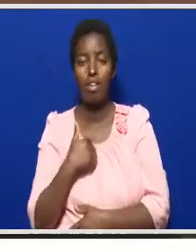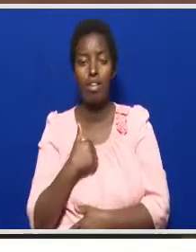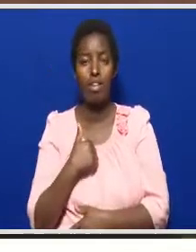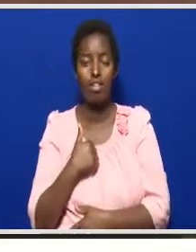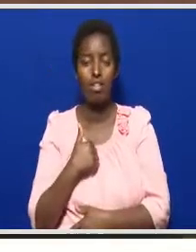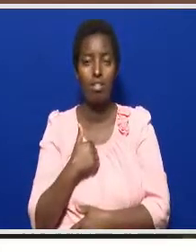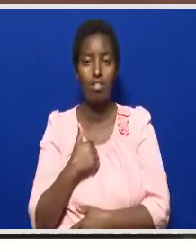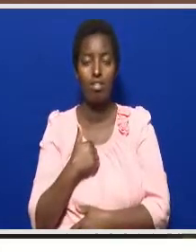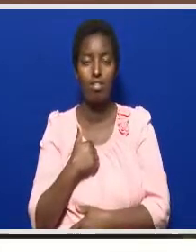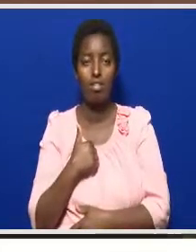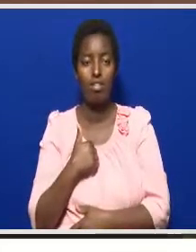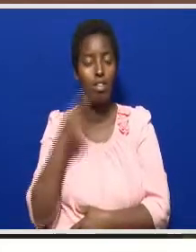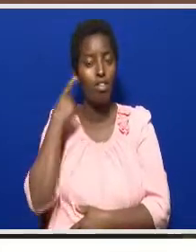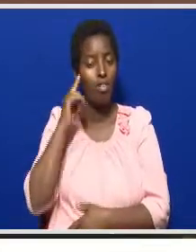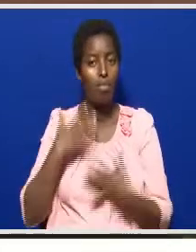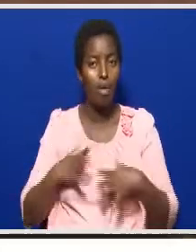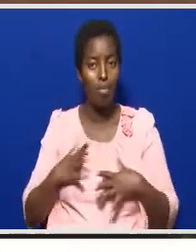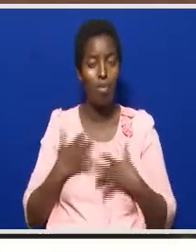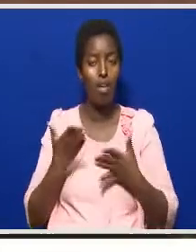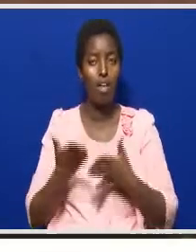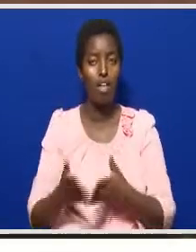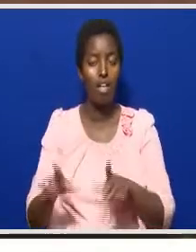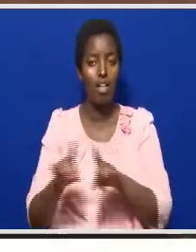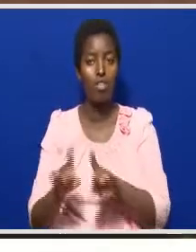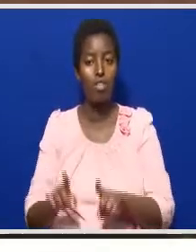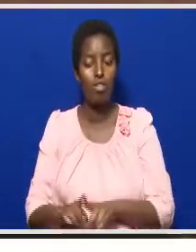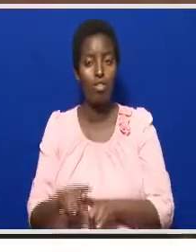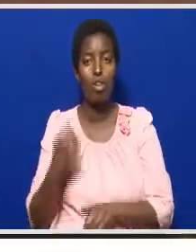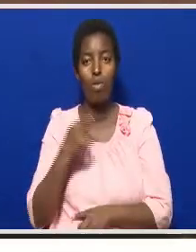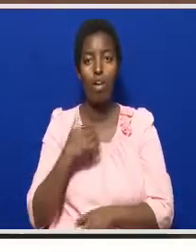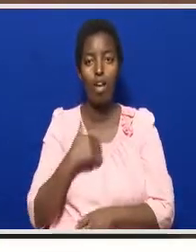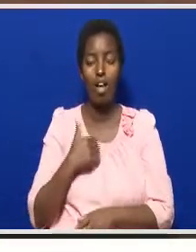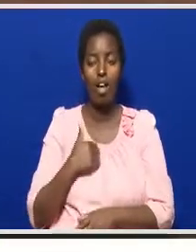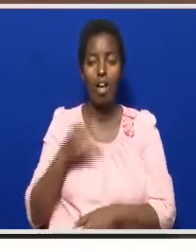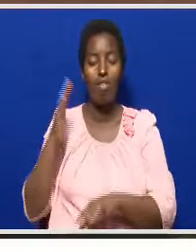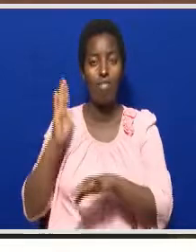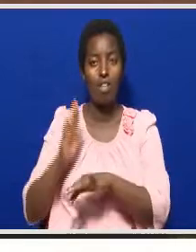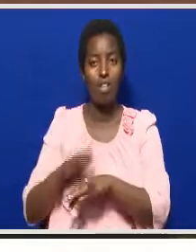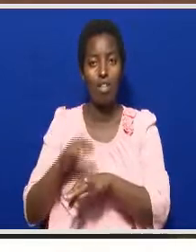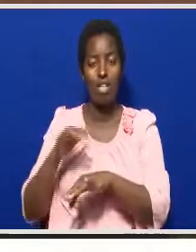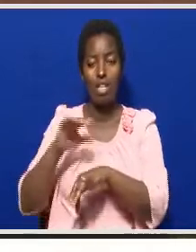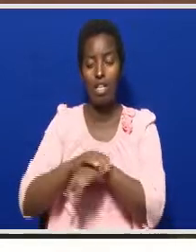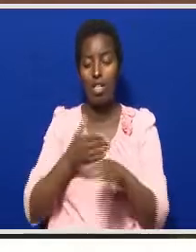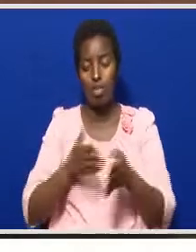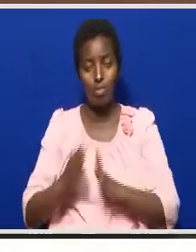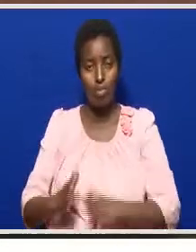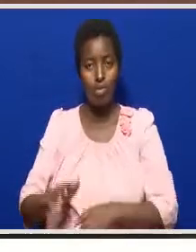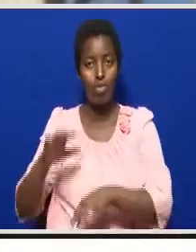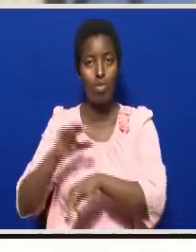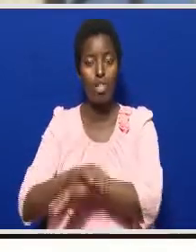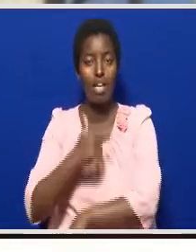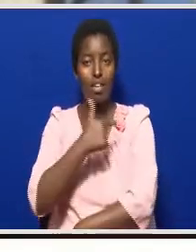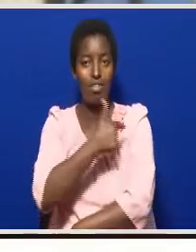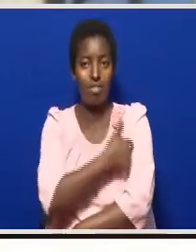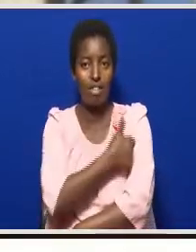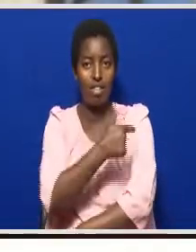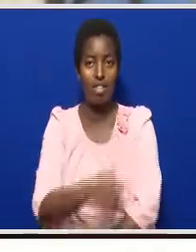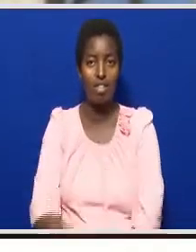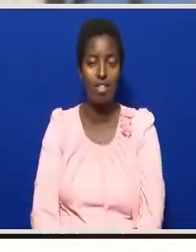this avenue for the investors and their staff who have not yet gotten the opportunity to get vaccinated.